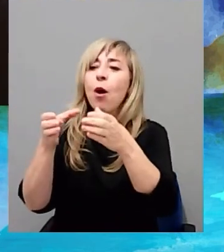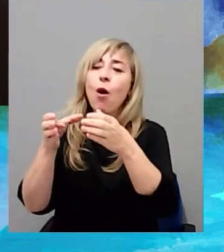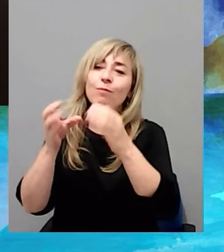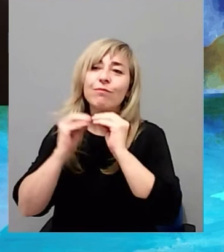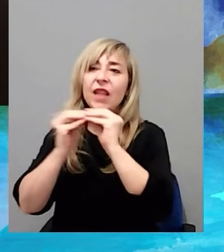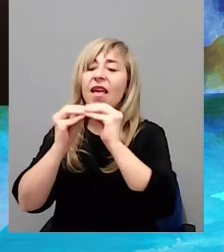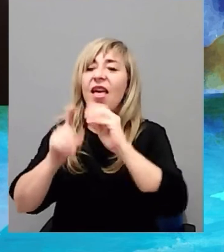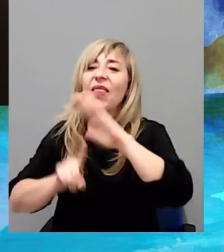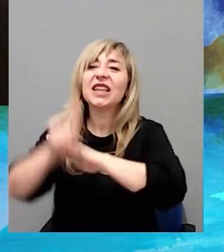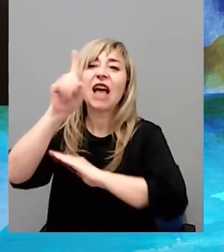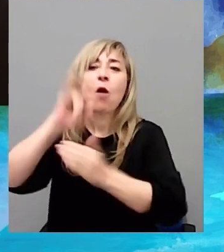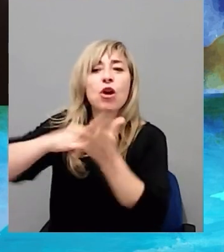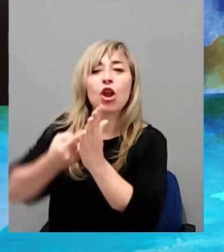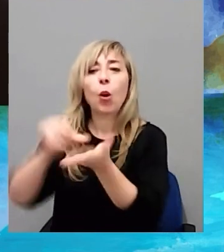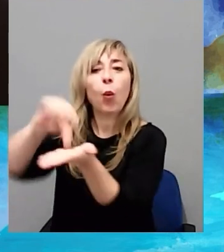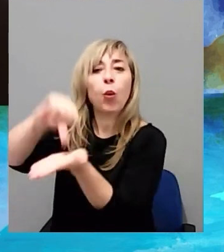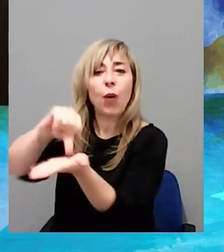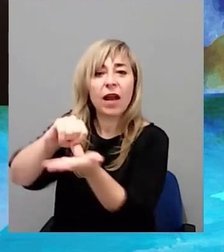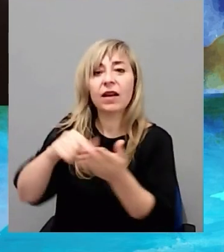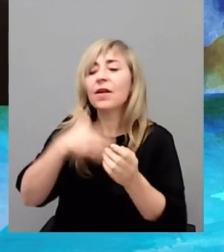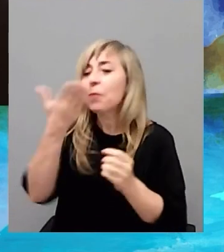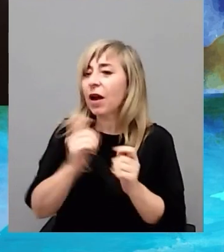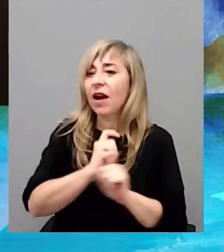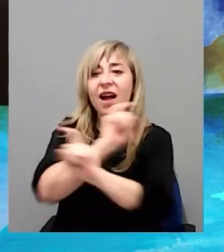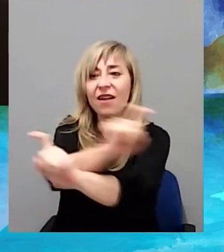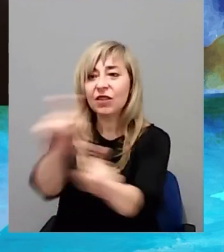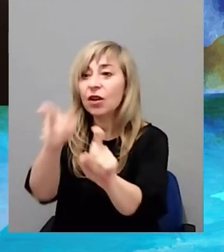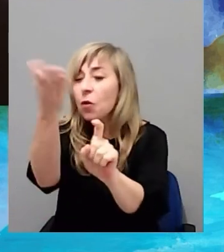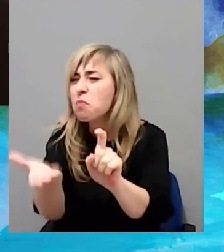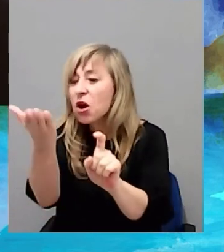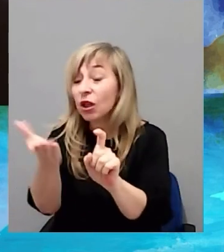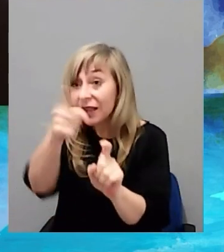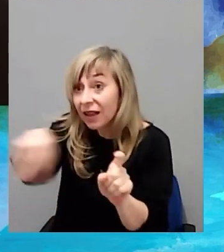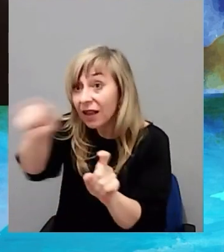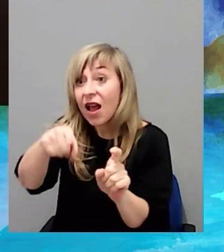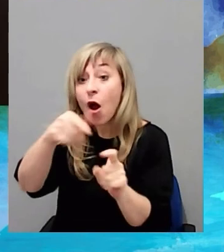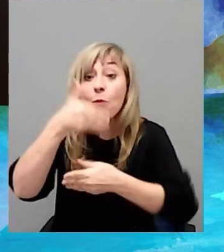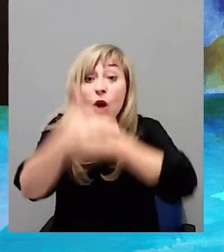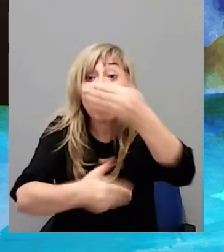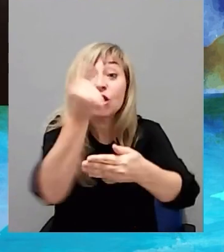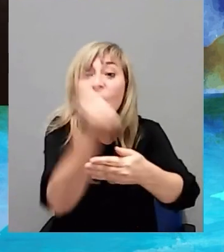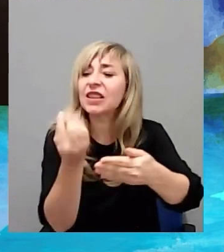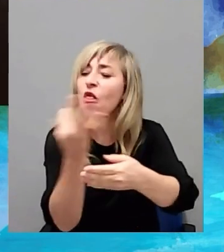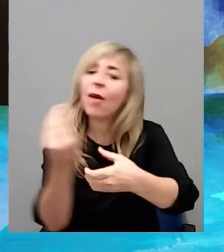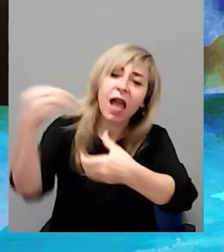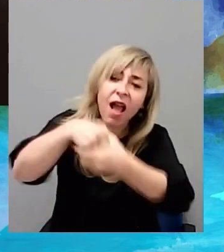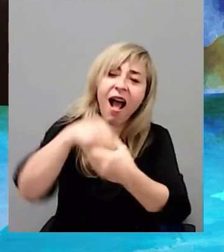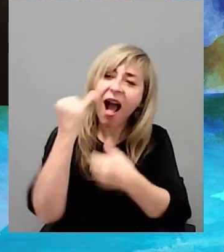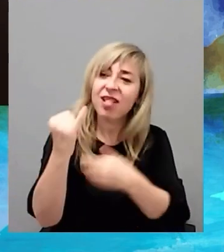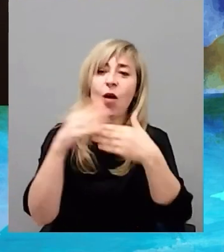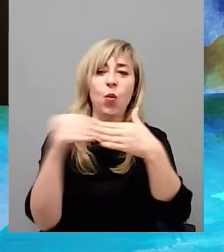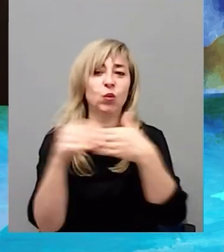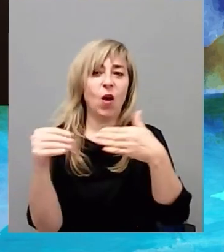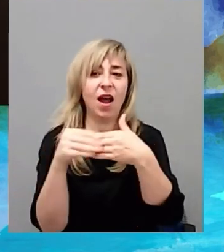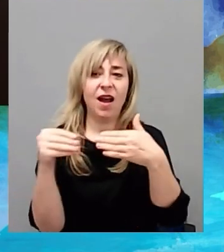members for the urban development project, they need to understand that users need to be involved in the whole design process, not just at